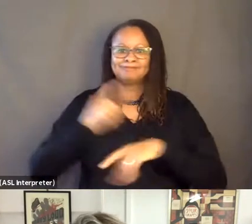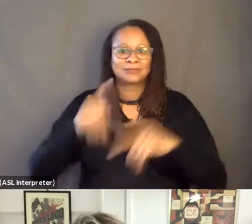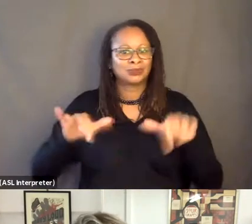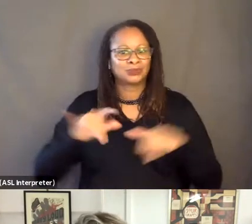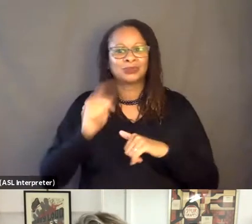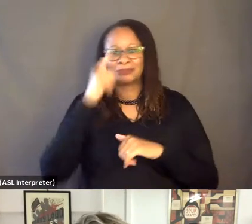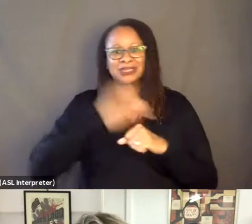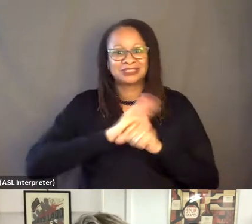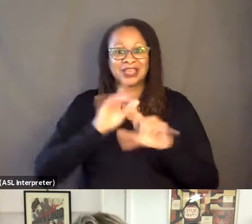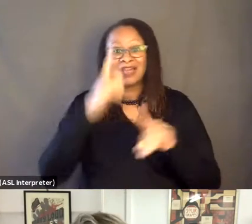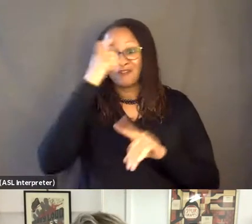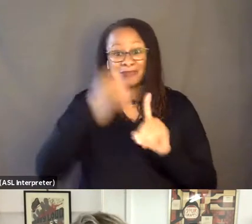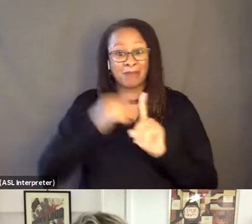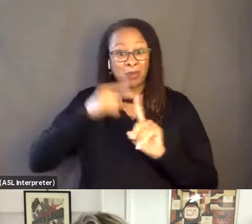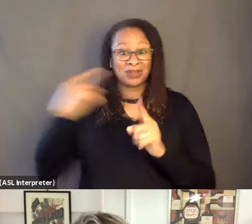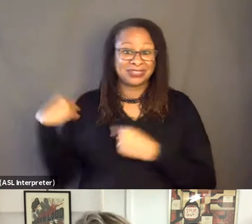then, really,